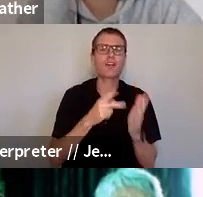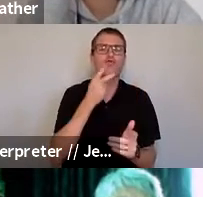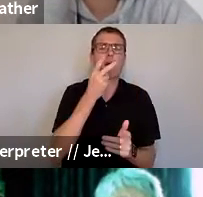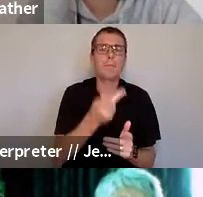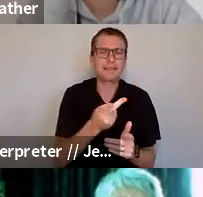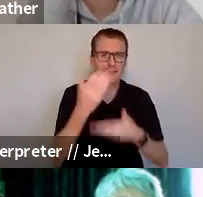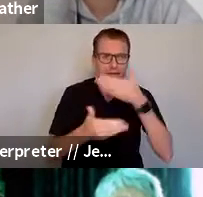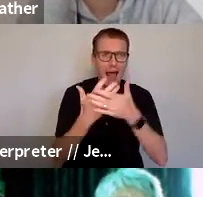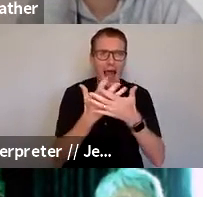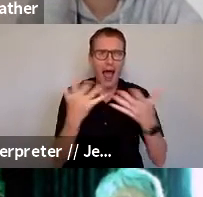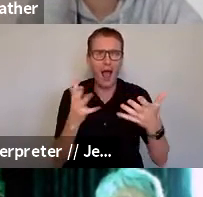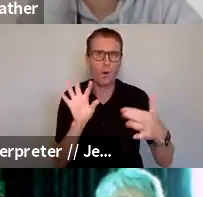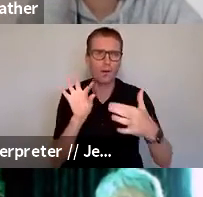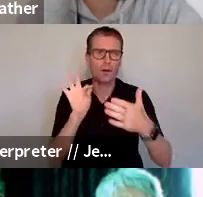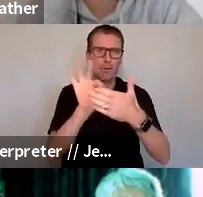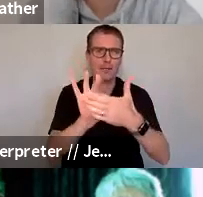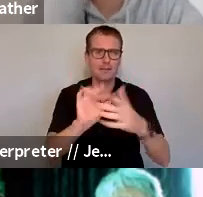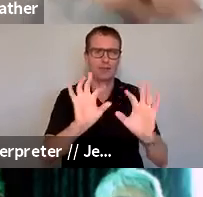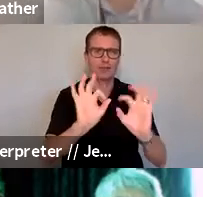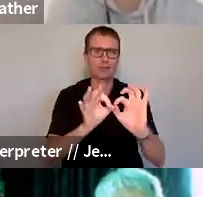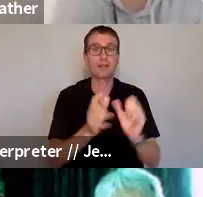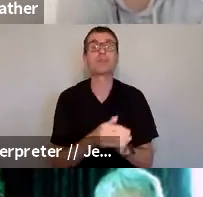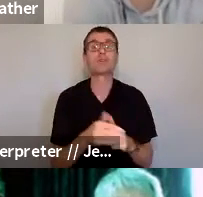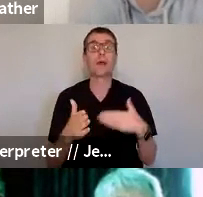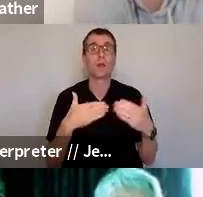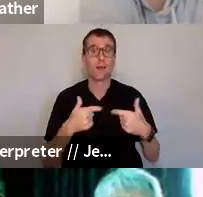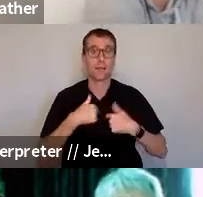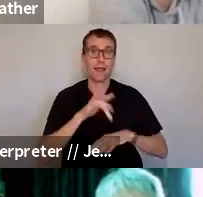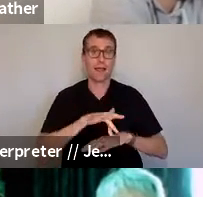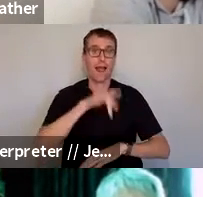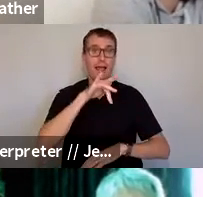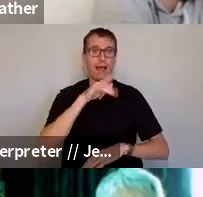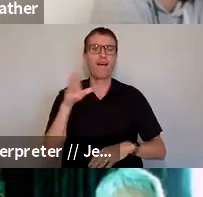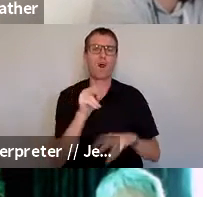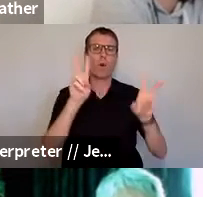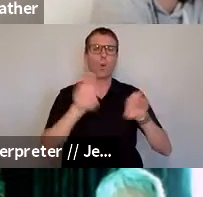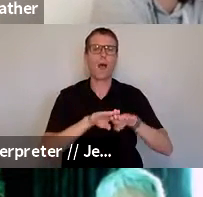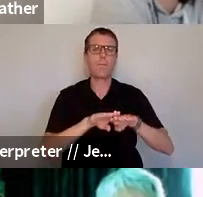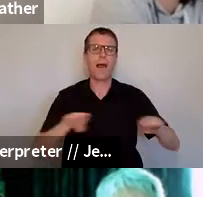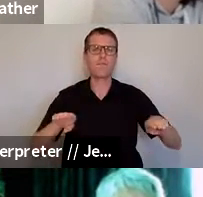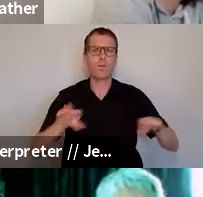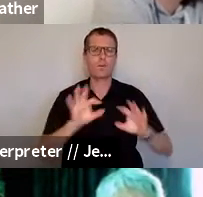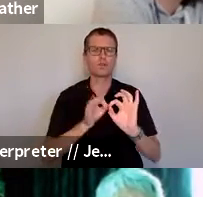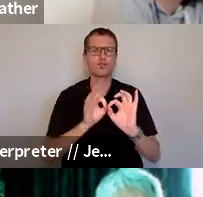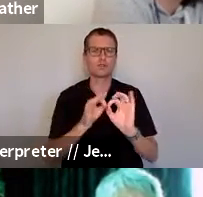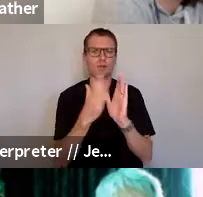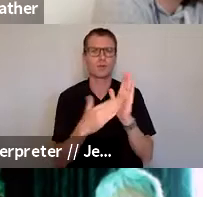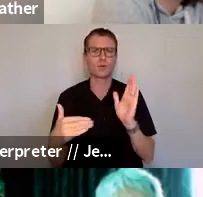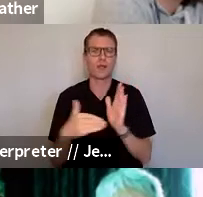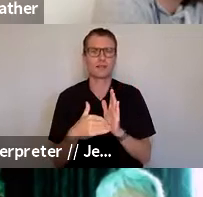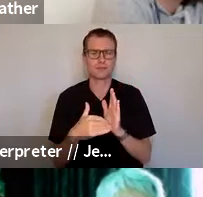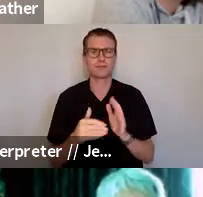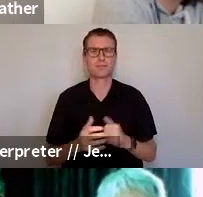I'm Kelly Hodgins from Platform Interpreting New Zealand. So we're a company who specialises, we're the only company in